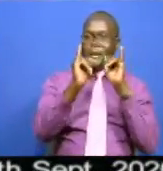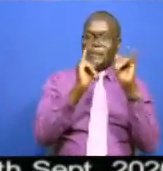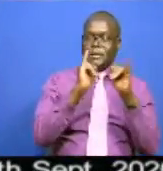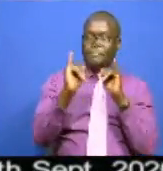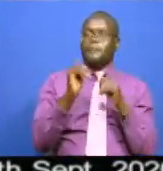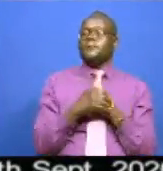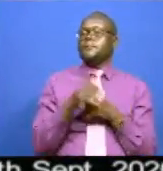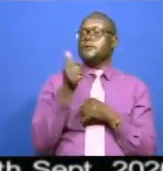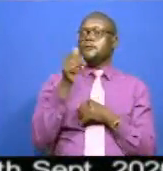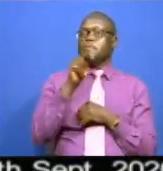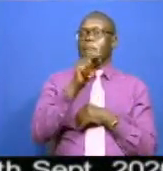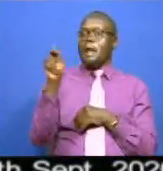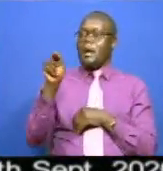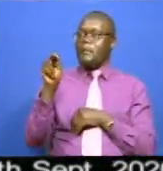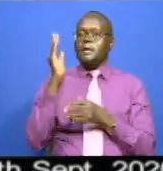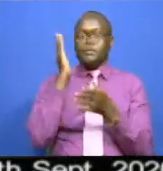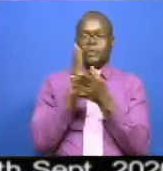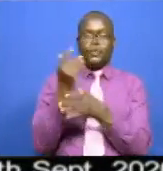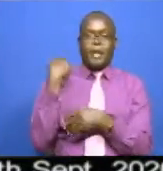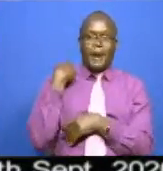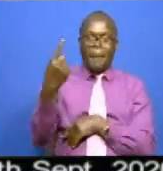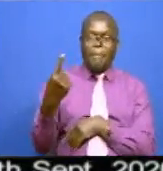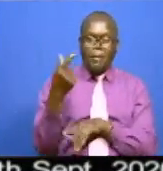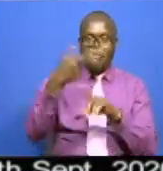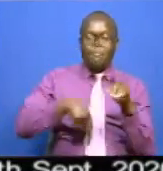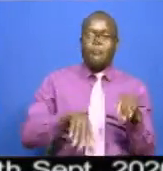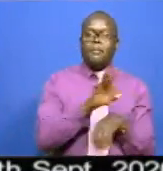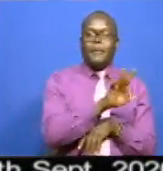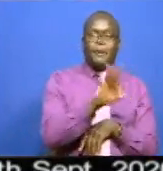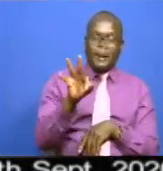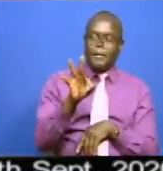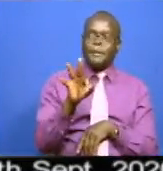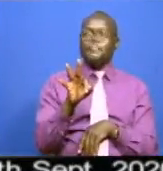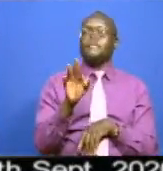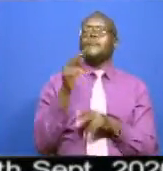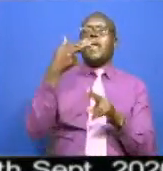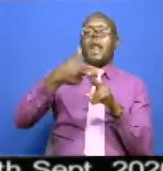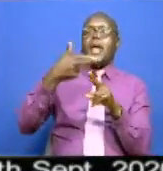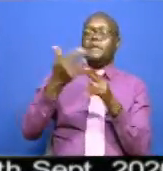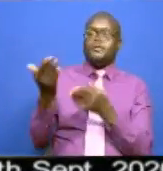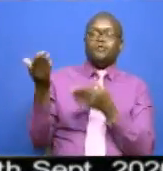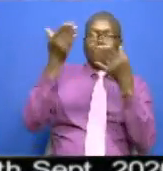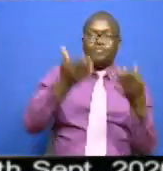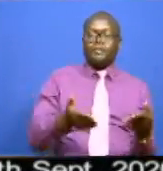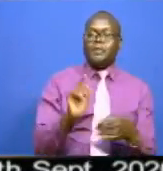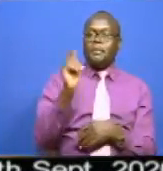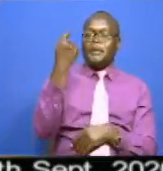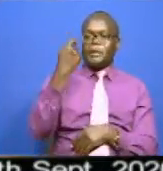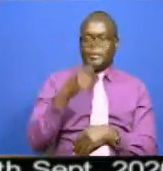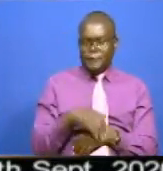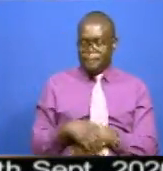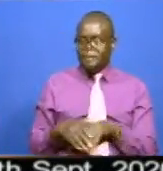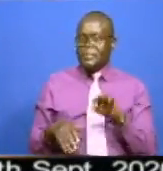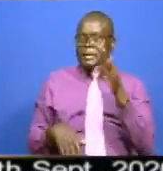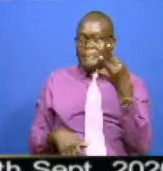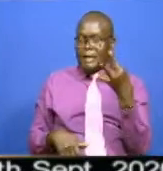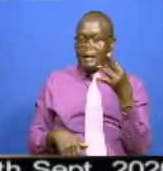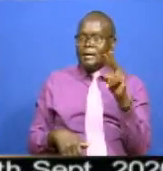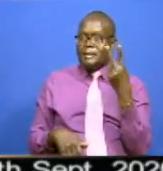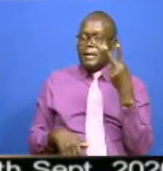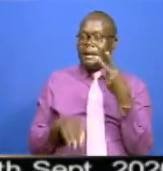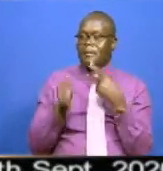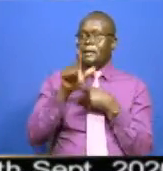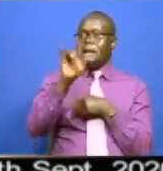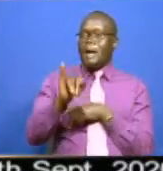And Deritu emerged number 1 out of the three names that were submitted to the President. The second nominee, Ali